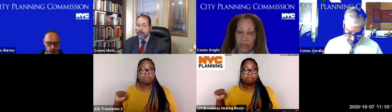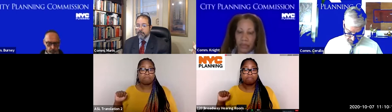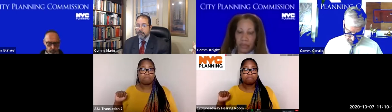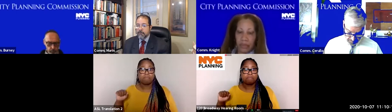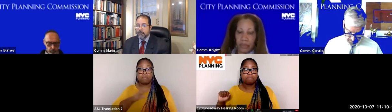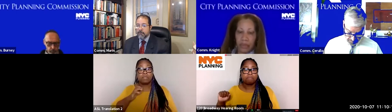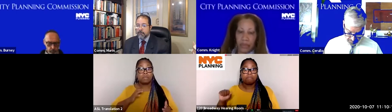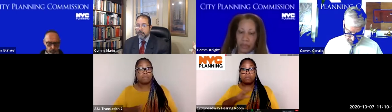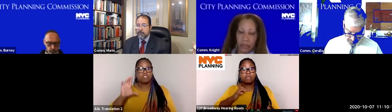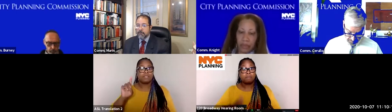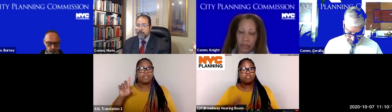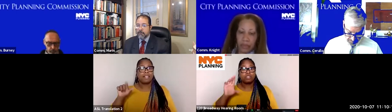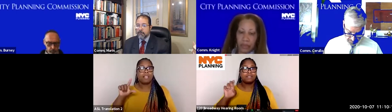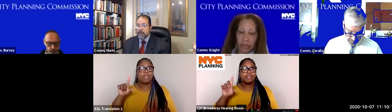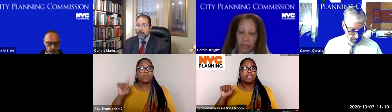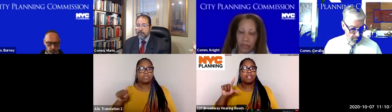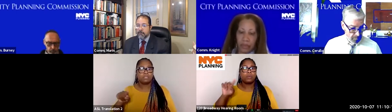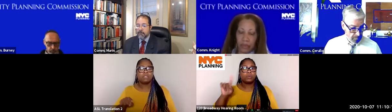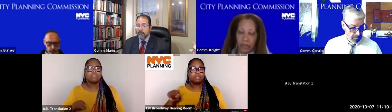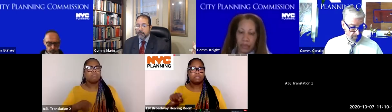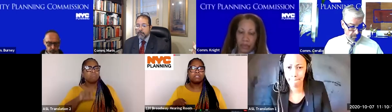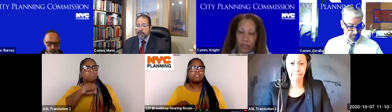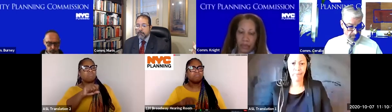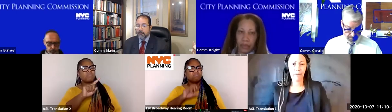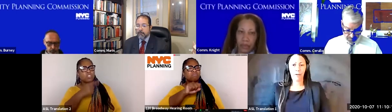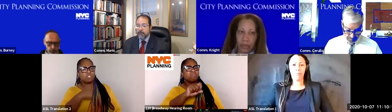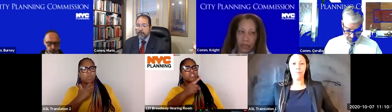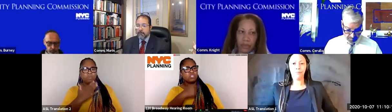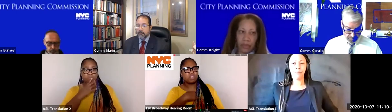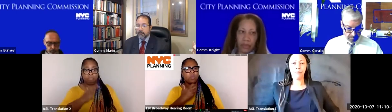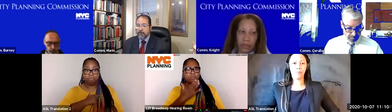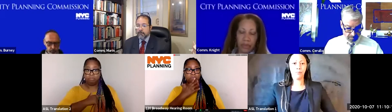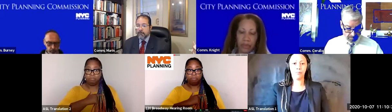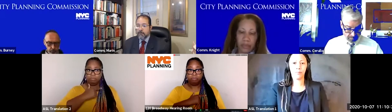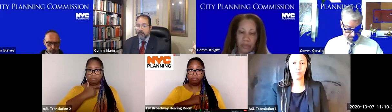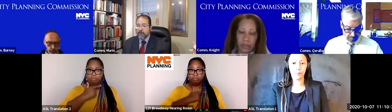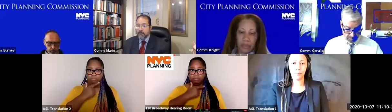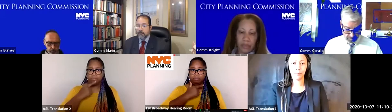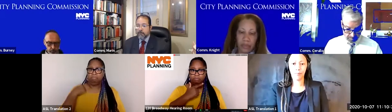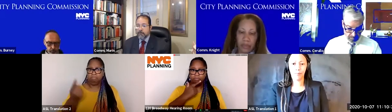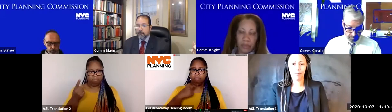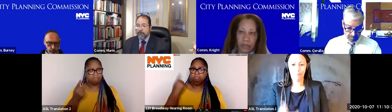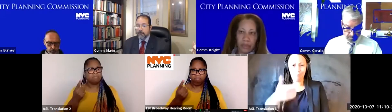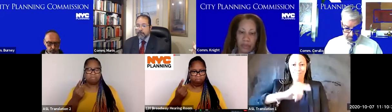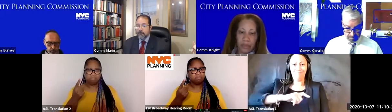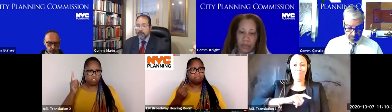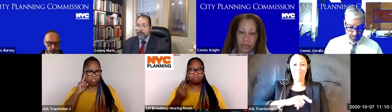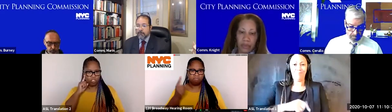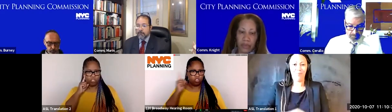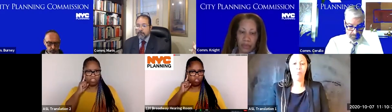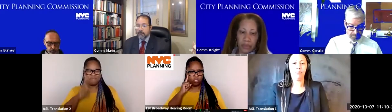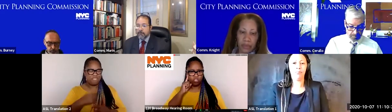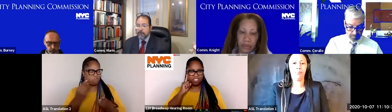Commissioner De La Hoos. First, I just want to thank Mr. Bennett for coming. It's been a while since we've heard about property